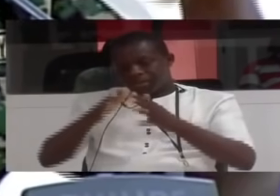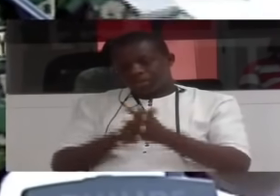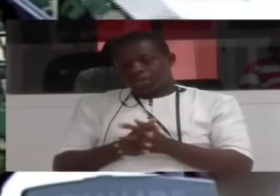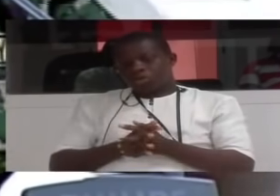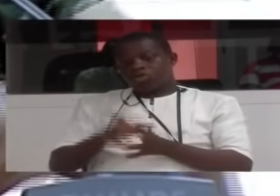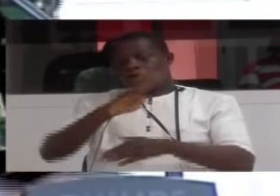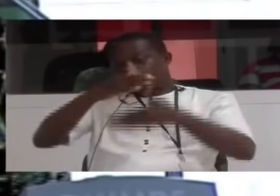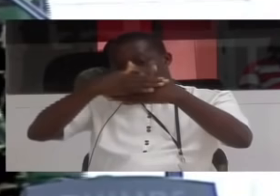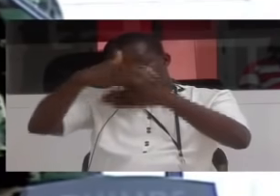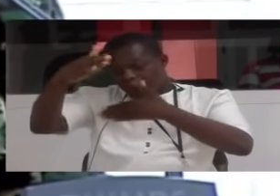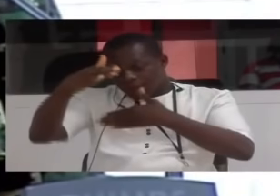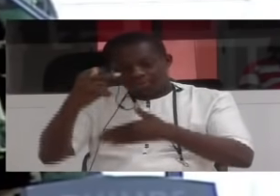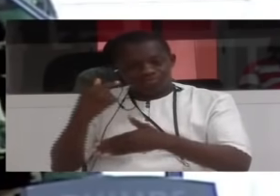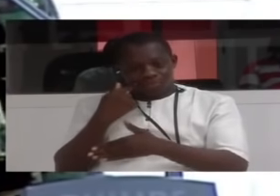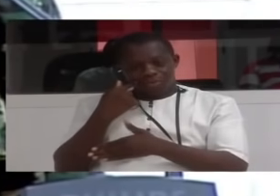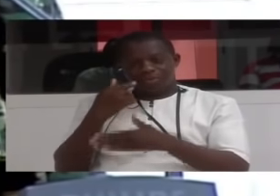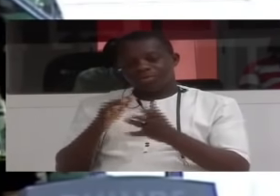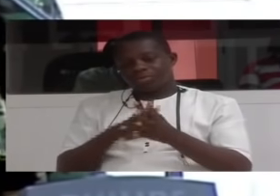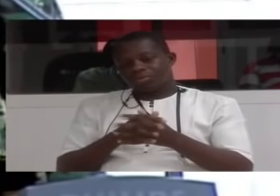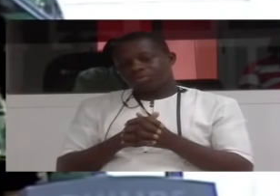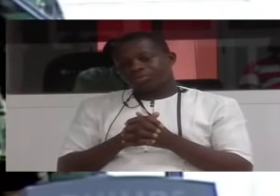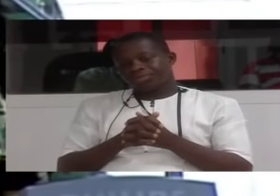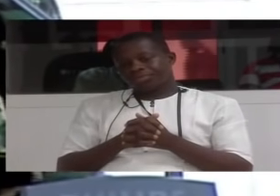tonight, let it not pass